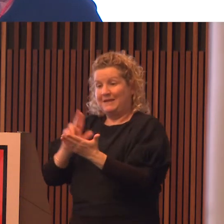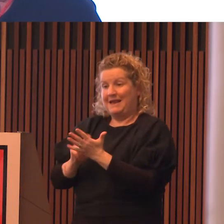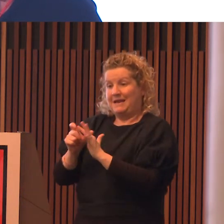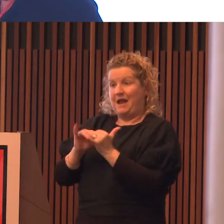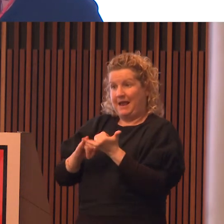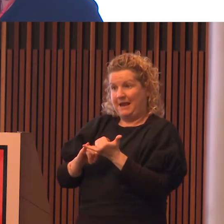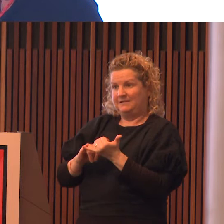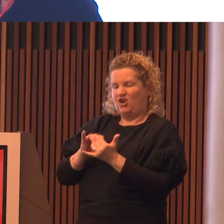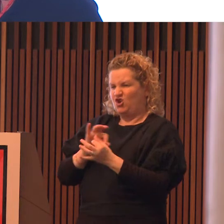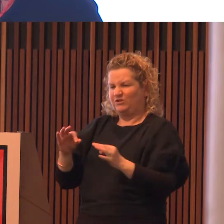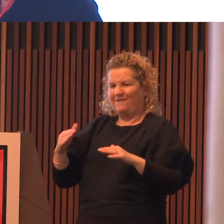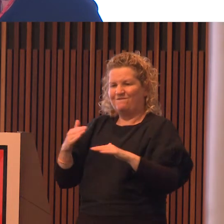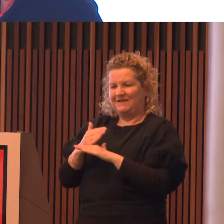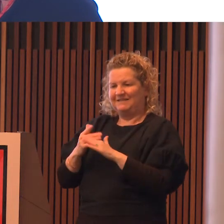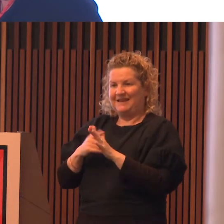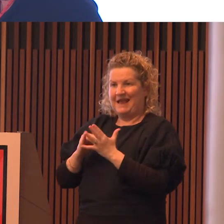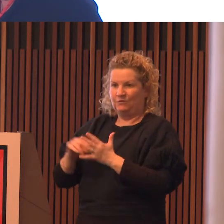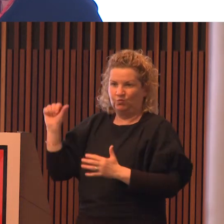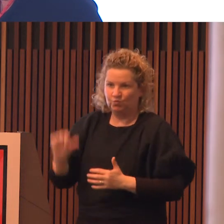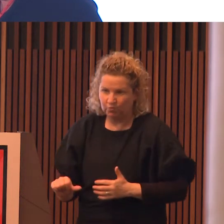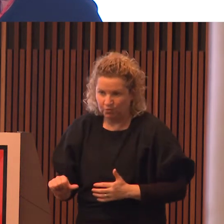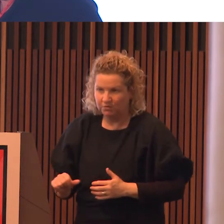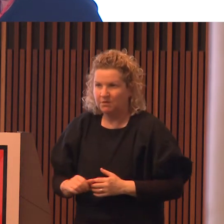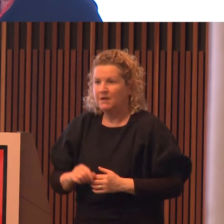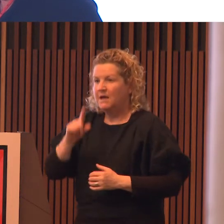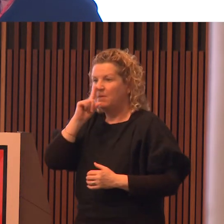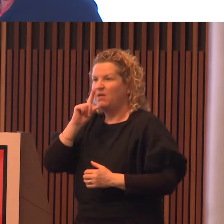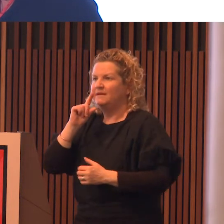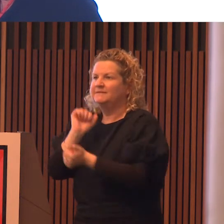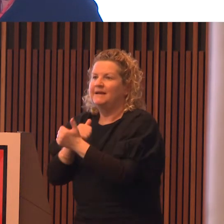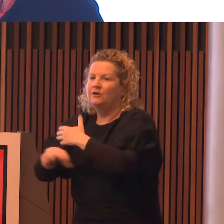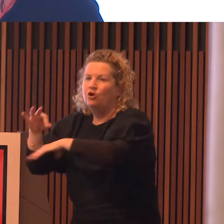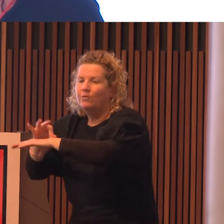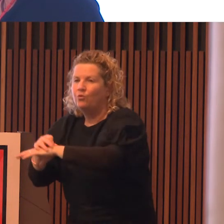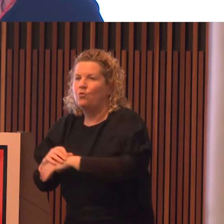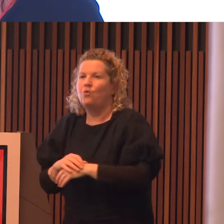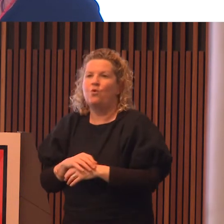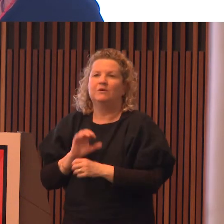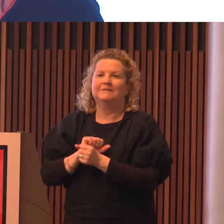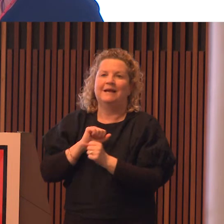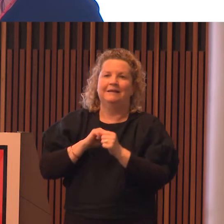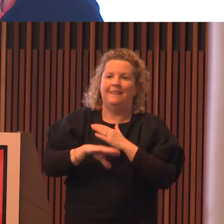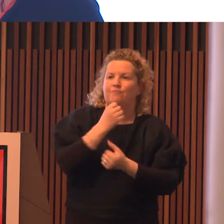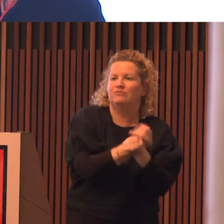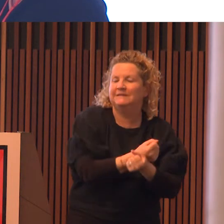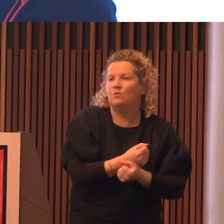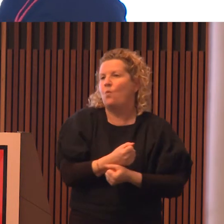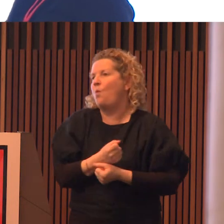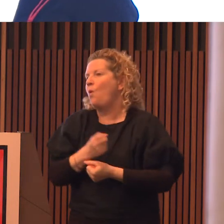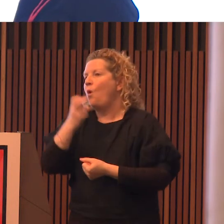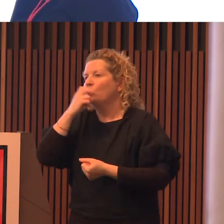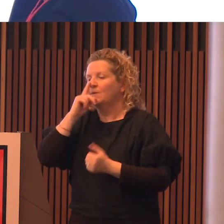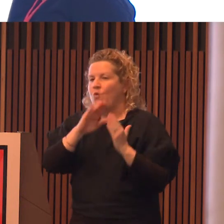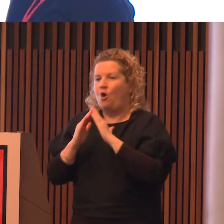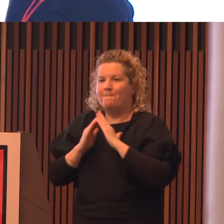isn't functioning as it should, the people who are stuck in hospitals or prisons or aged care homes. But so I'm sure